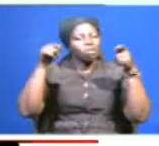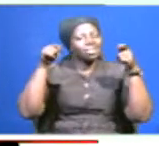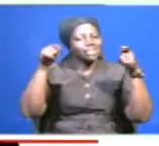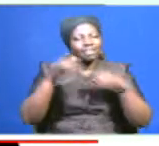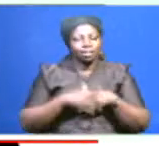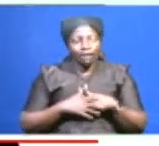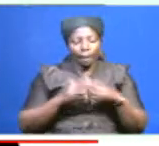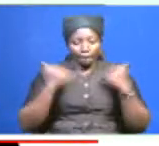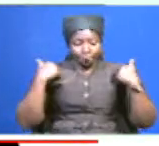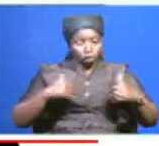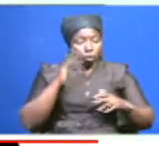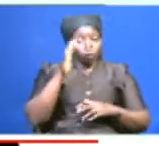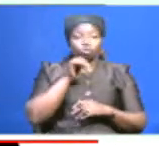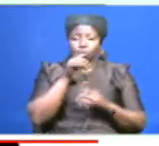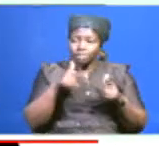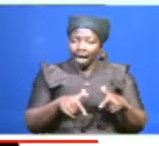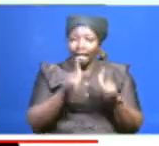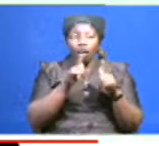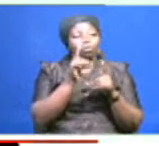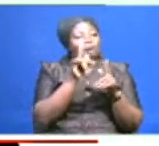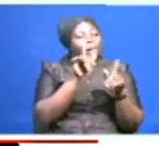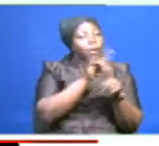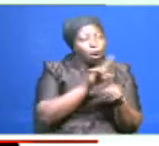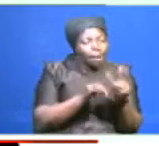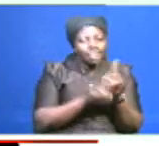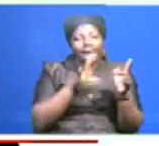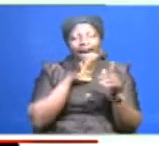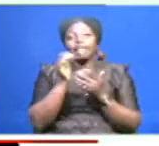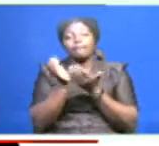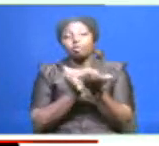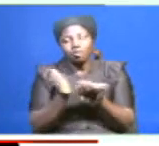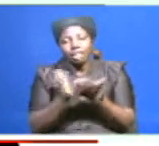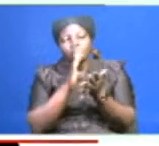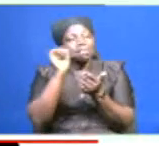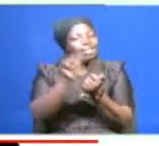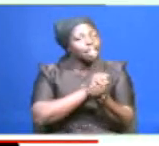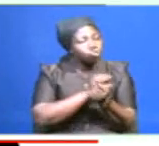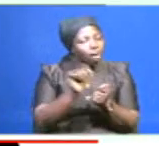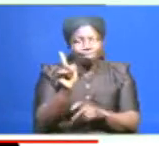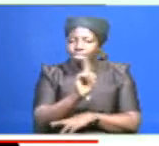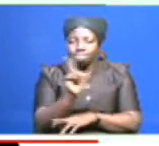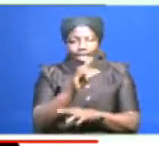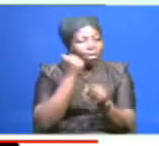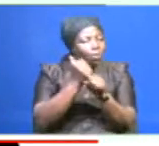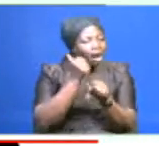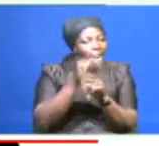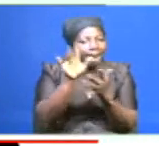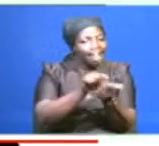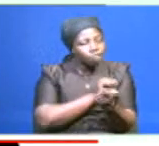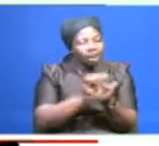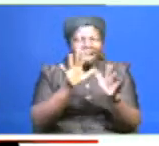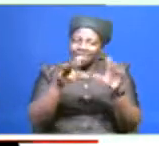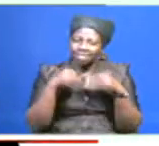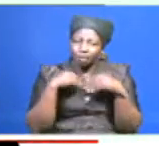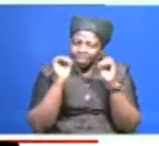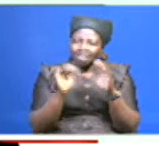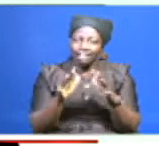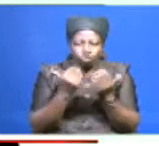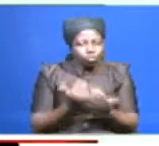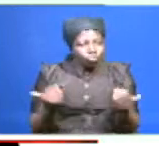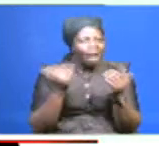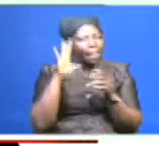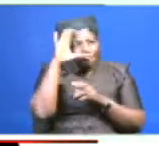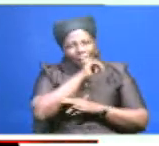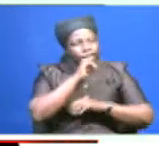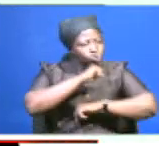kuharibiwa, biashara ya mwananchi kuharibika, kazi ya mwananchi kuharibika, watoto wetu ati wasiende shule,